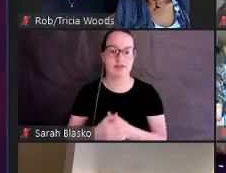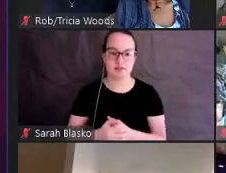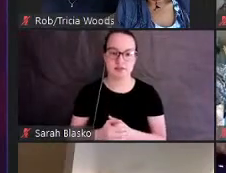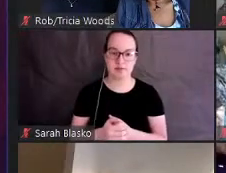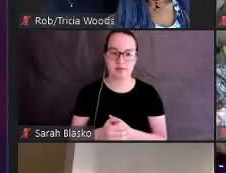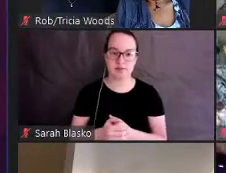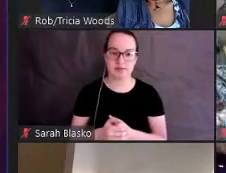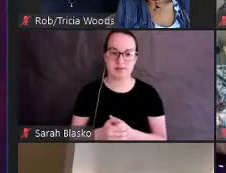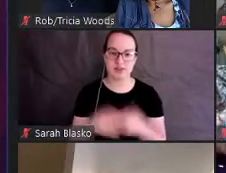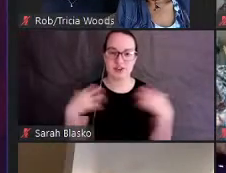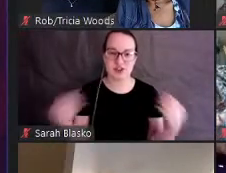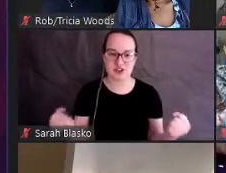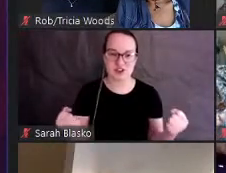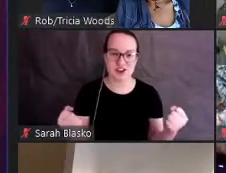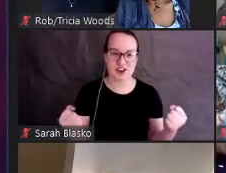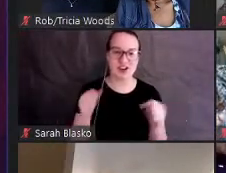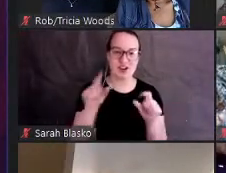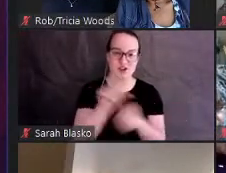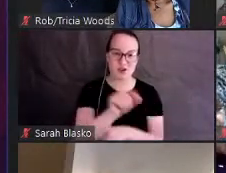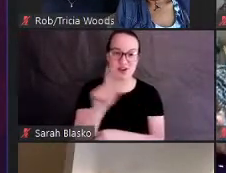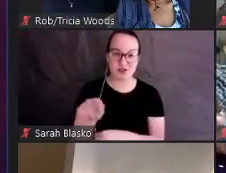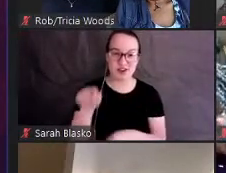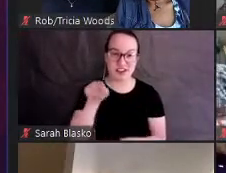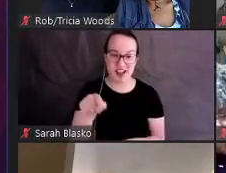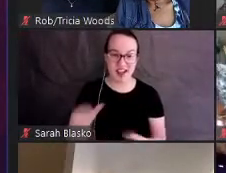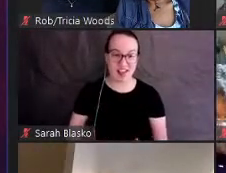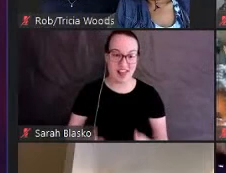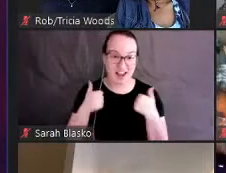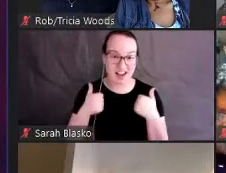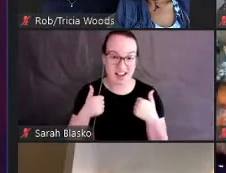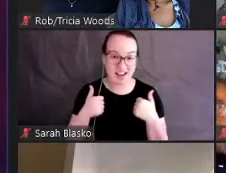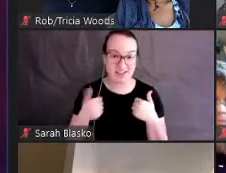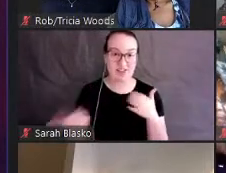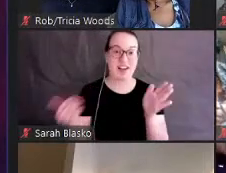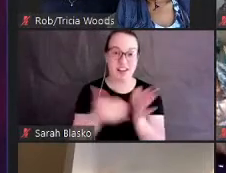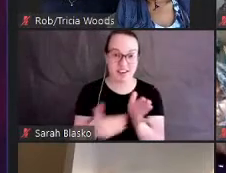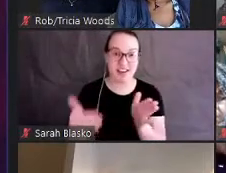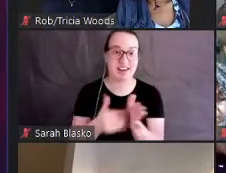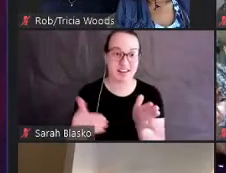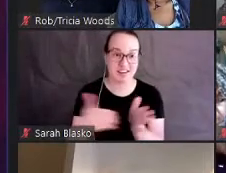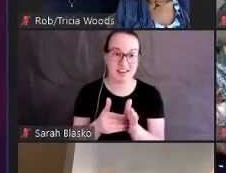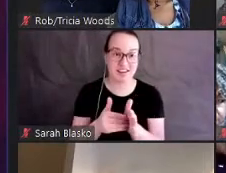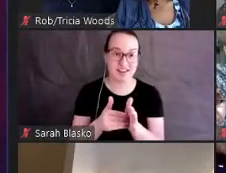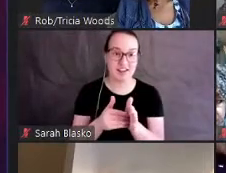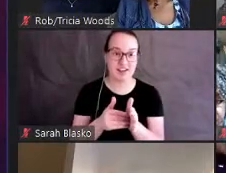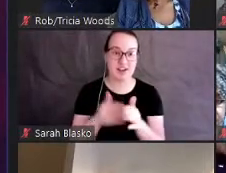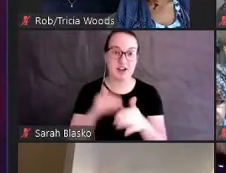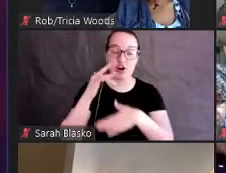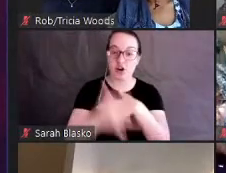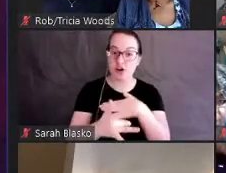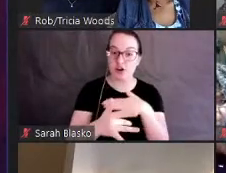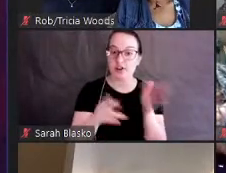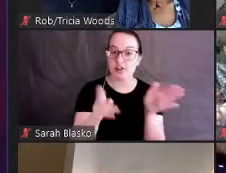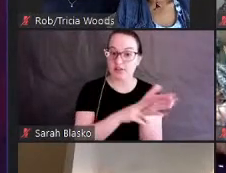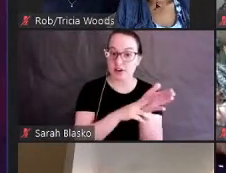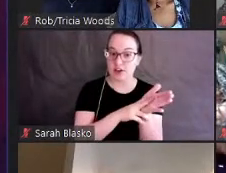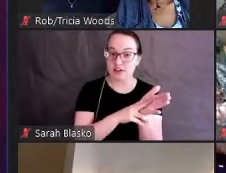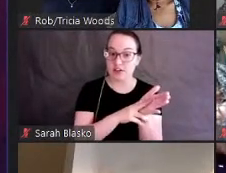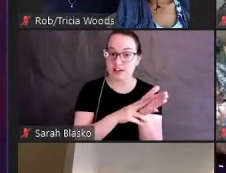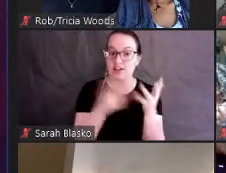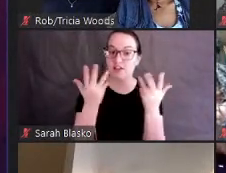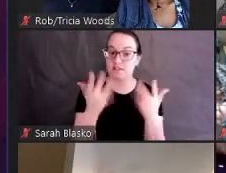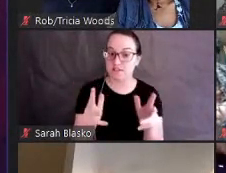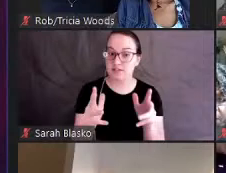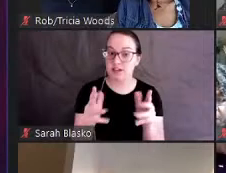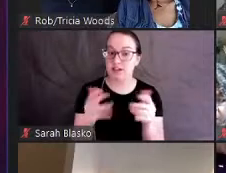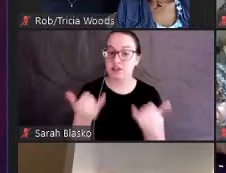stronger2020.live, stronger2020.live, stronger2020.live. Early registration ends today. If